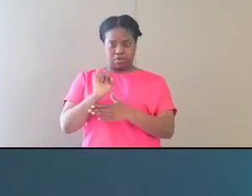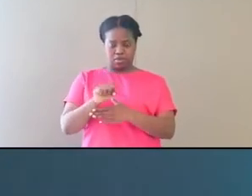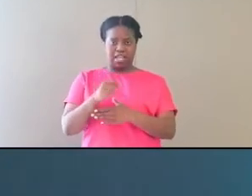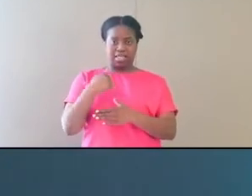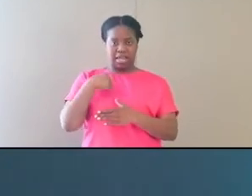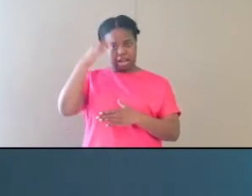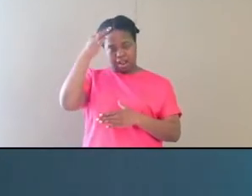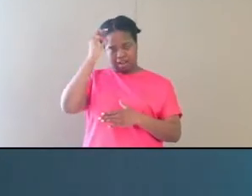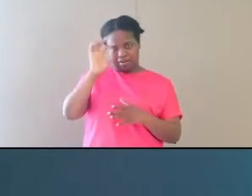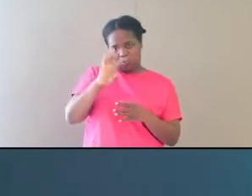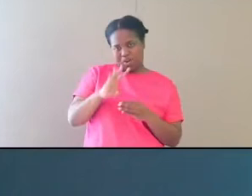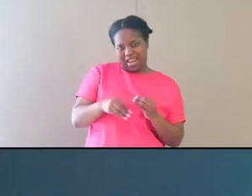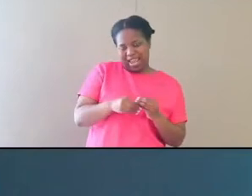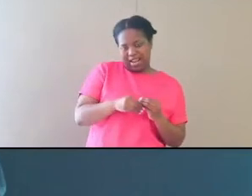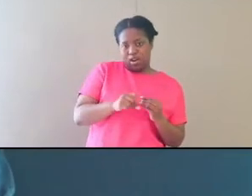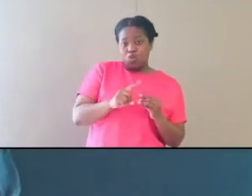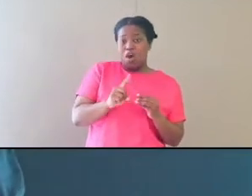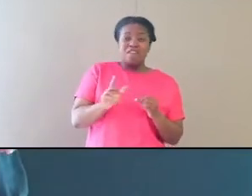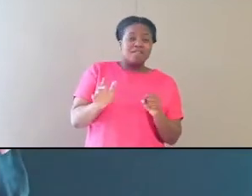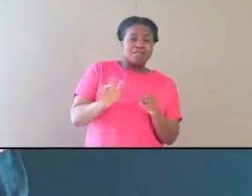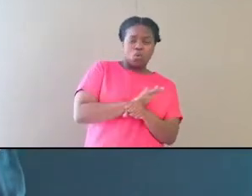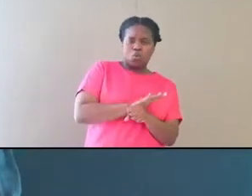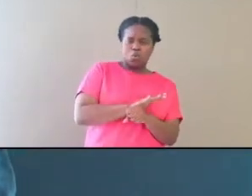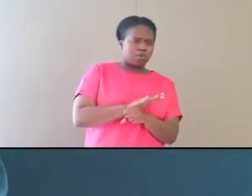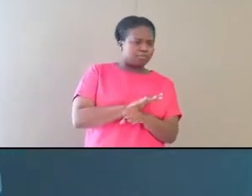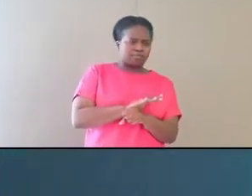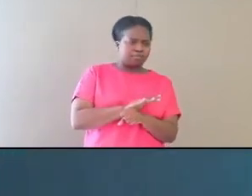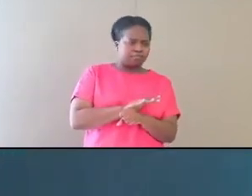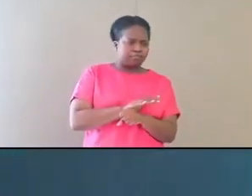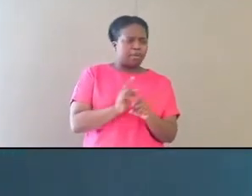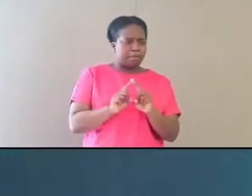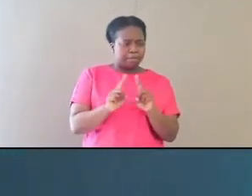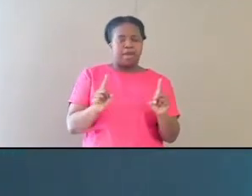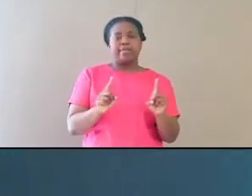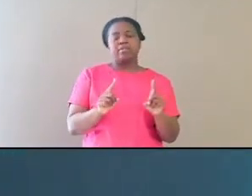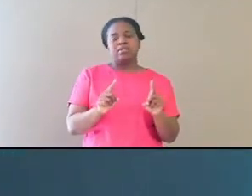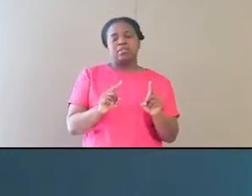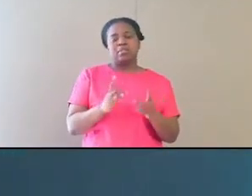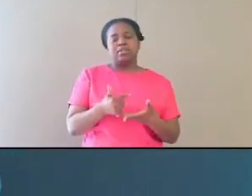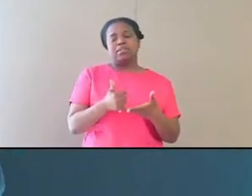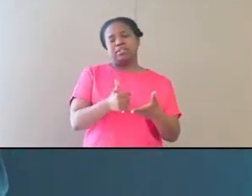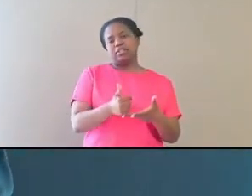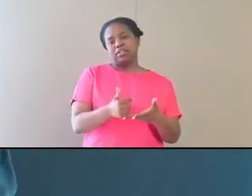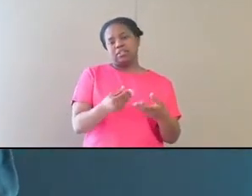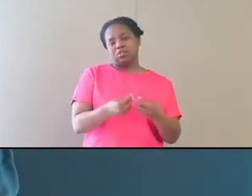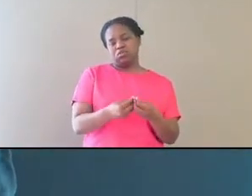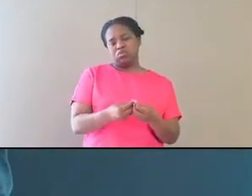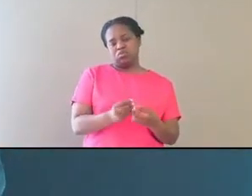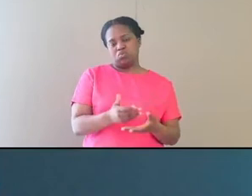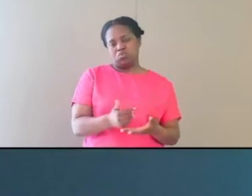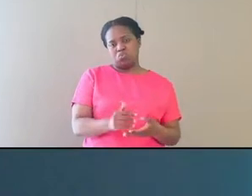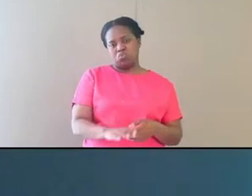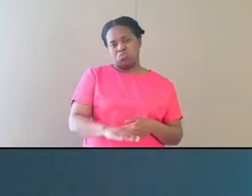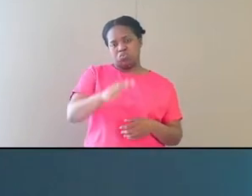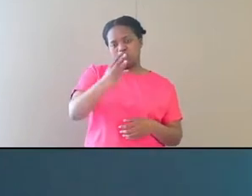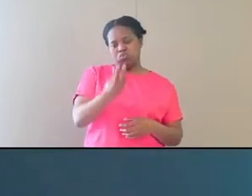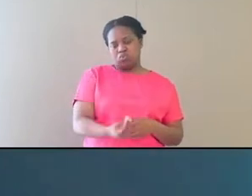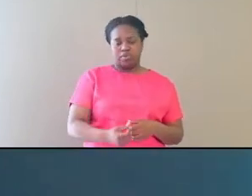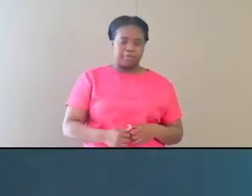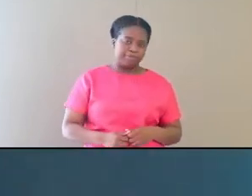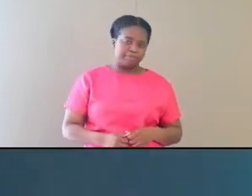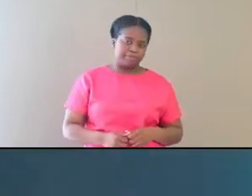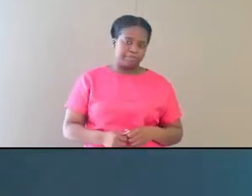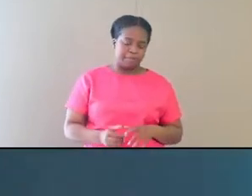add to that, not cover the full costs of raising a child. So here's the final